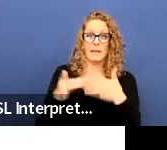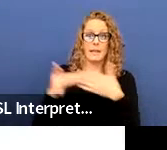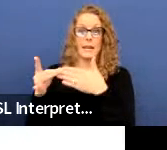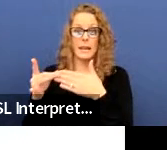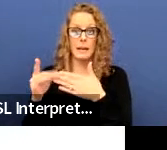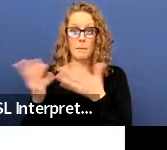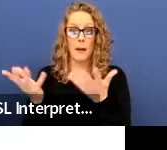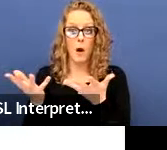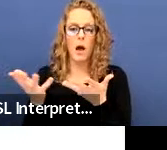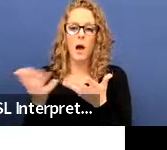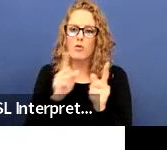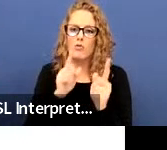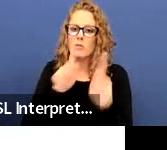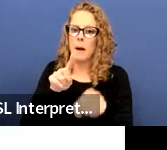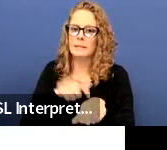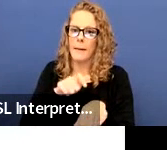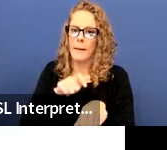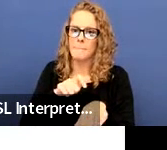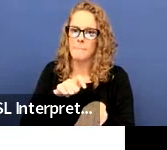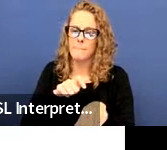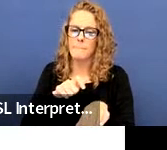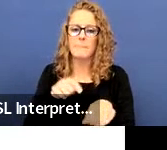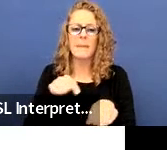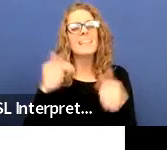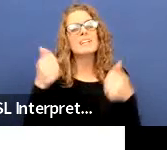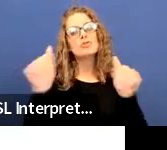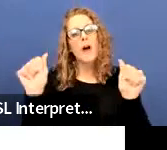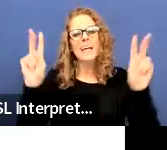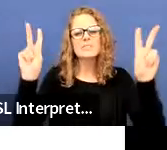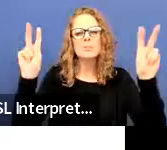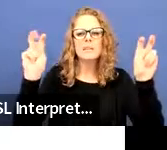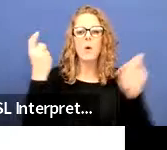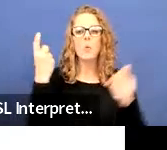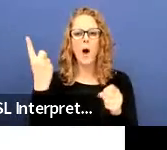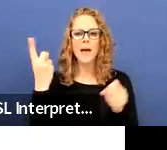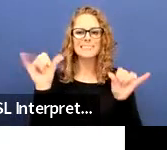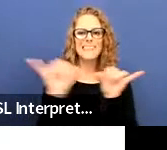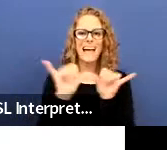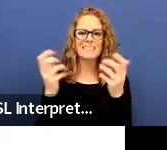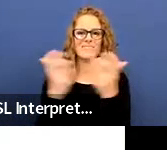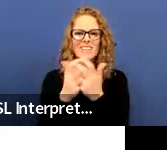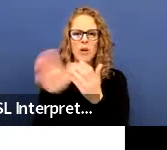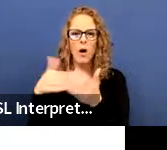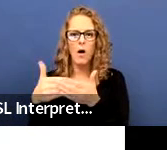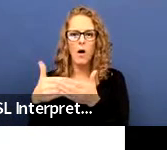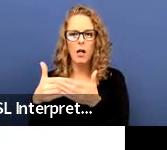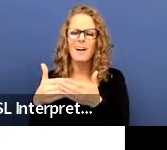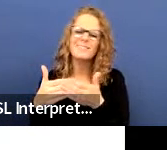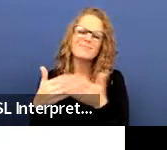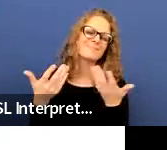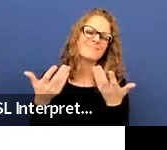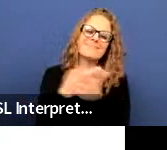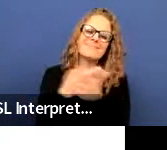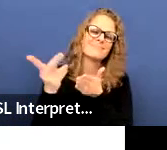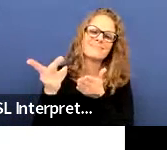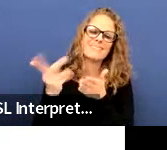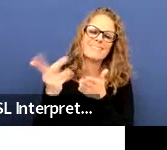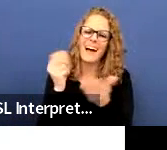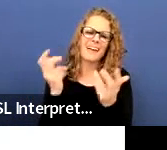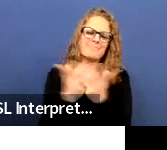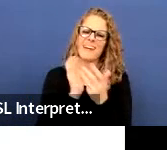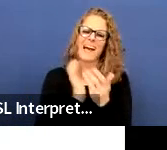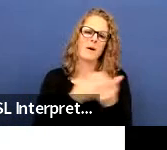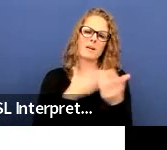it tries to be one size fits all, and that's not always the best thing for our community. And if you ever